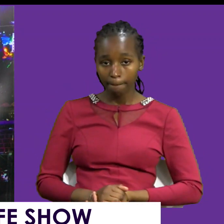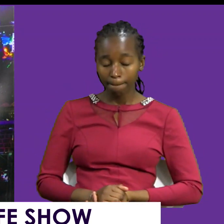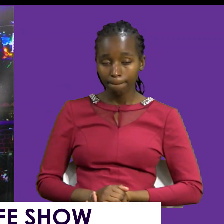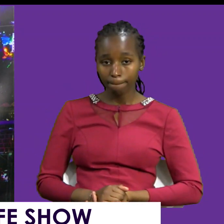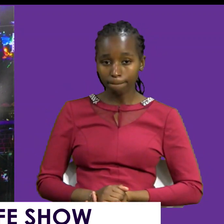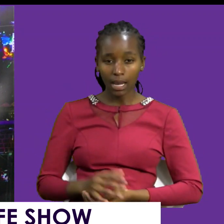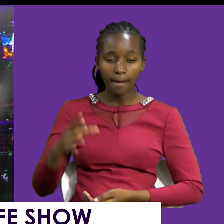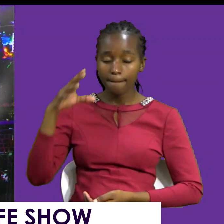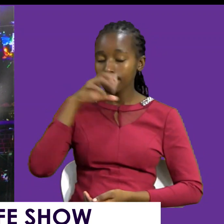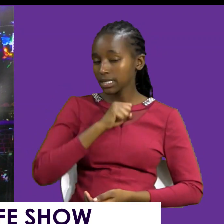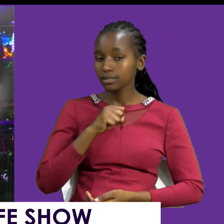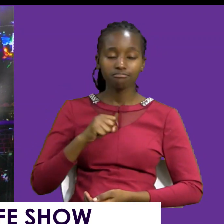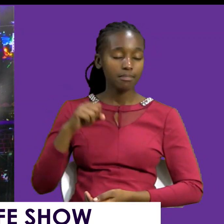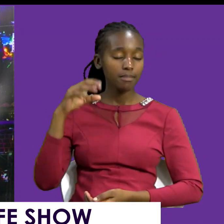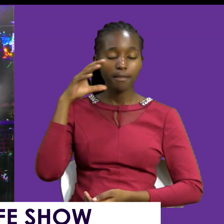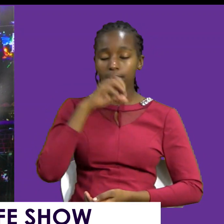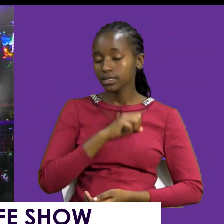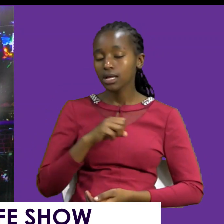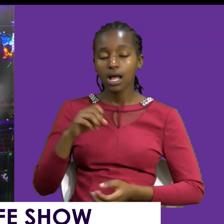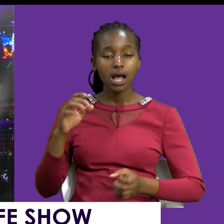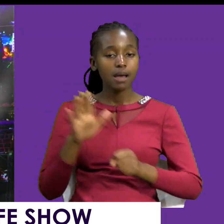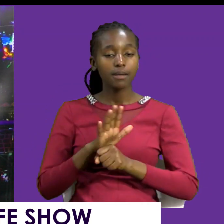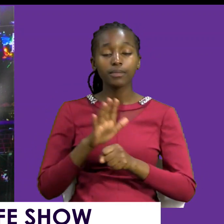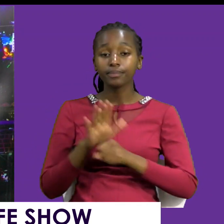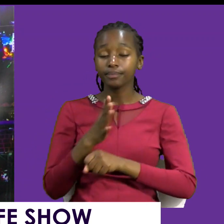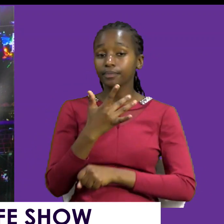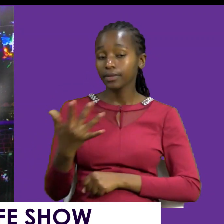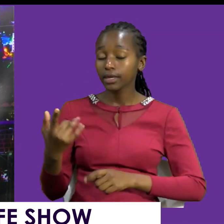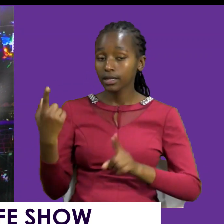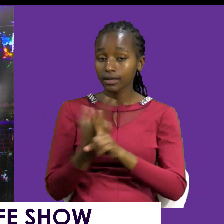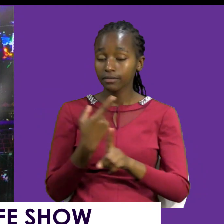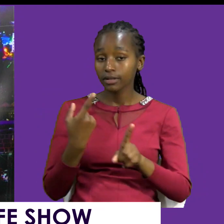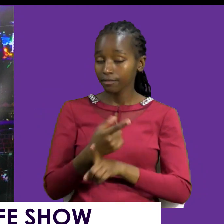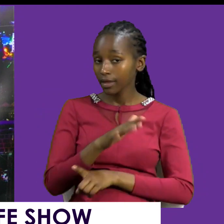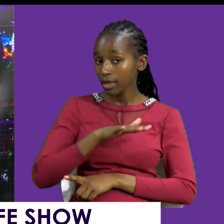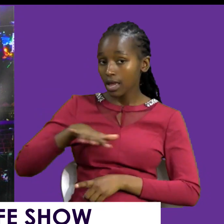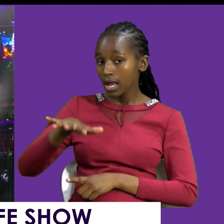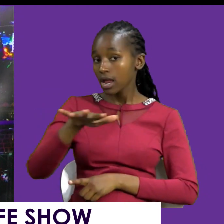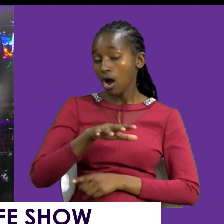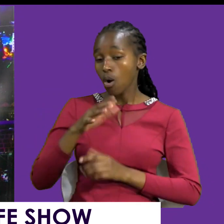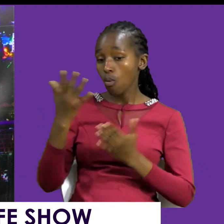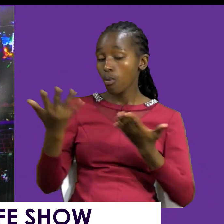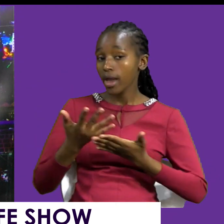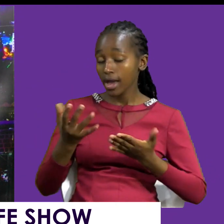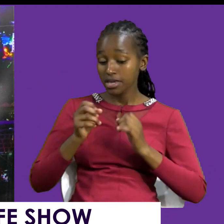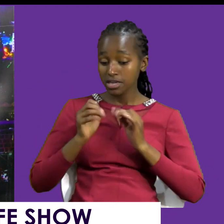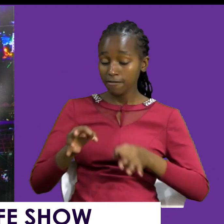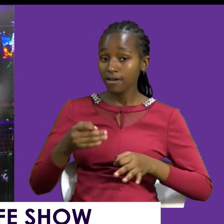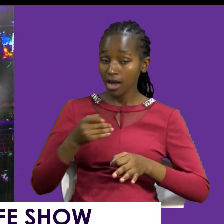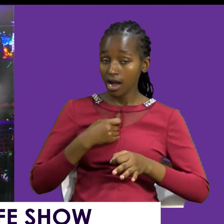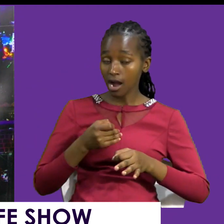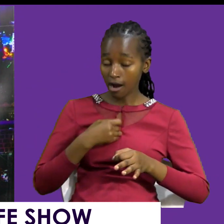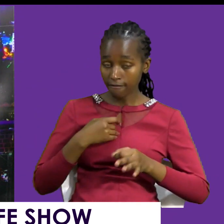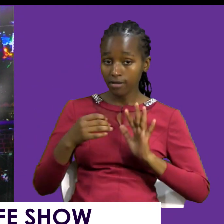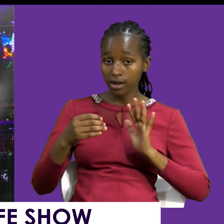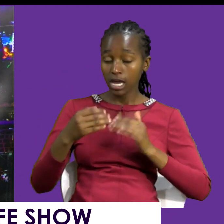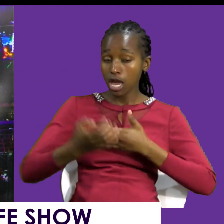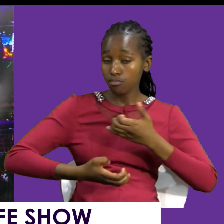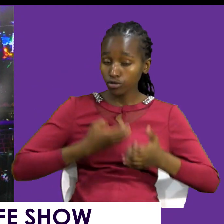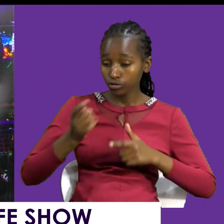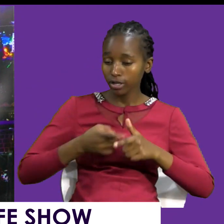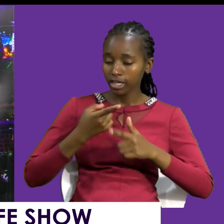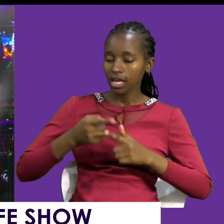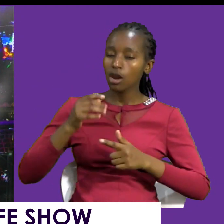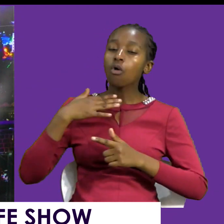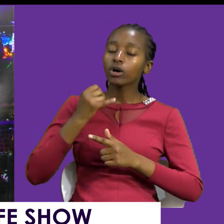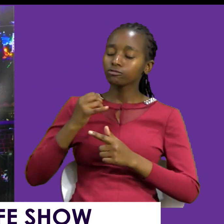lack in different areas. So people are trying to project their emotions to others. It happens